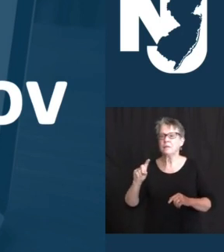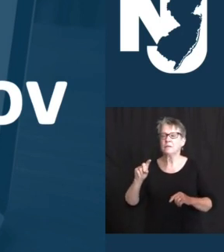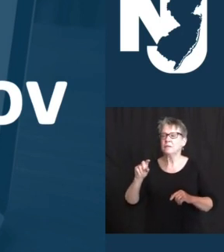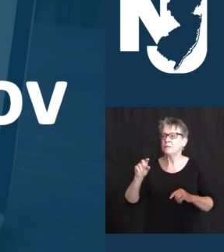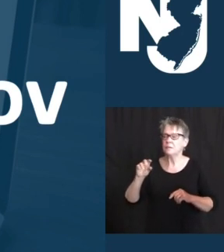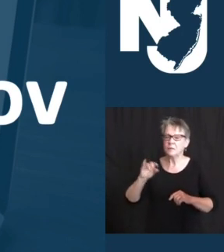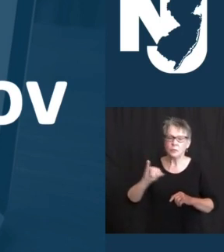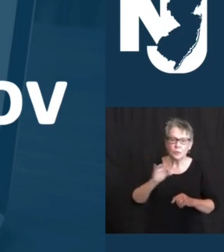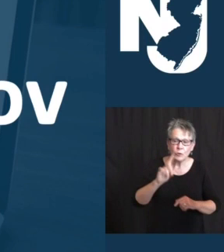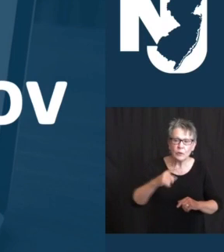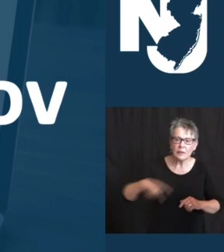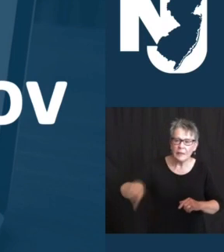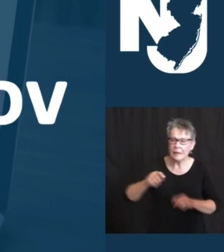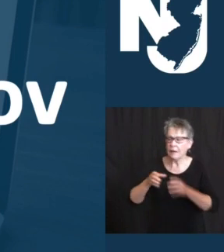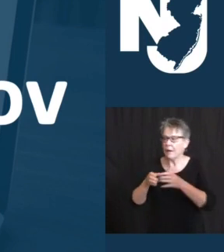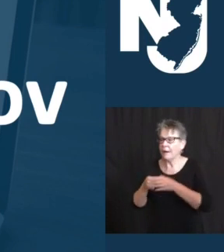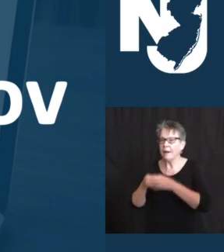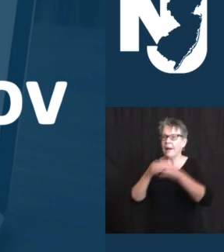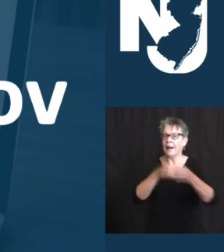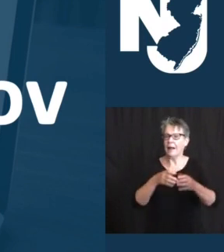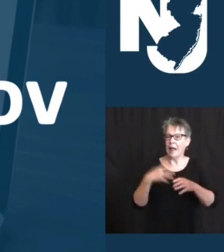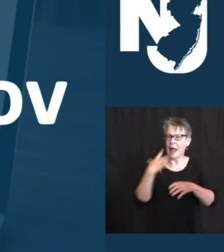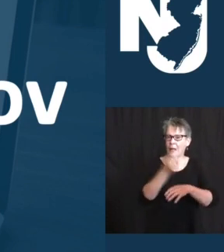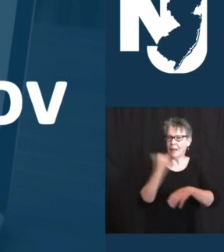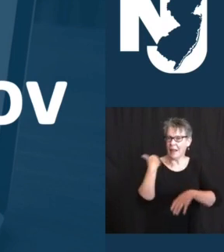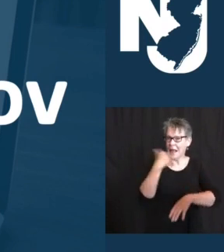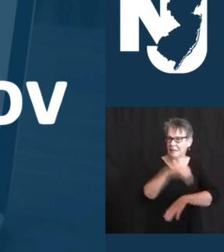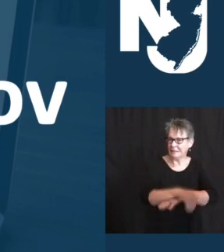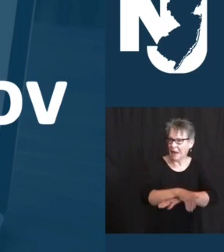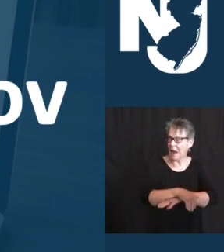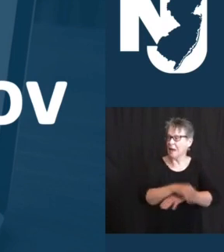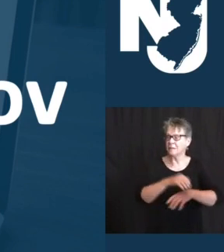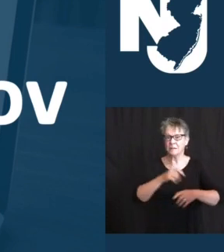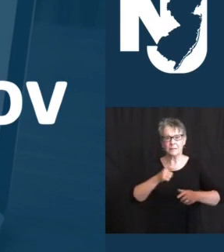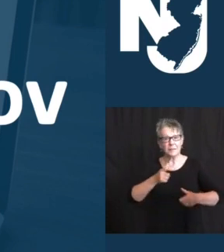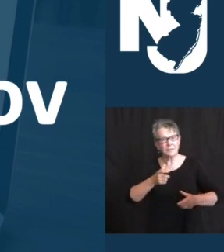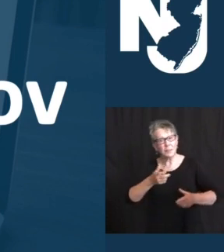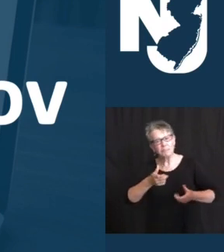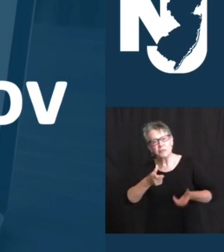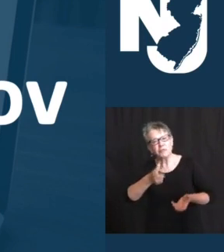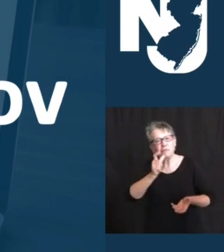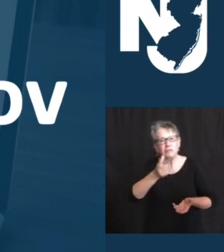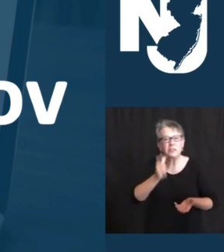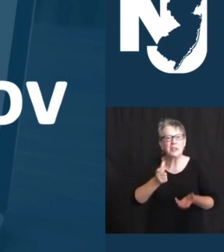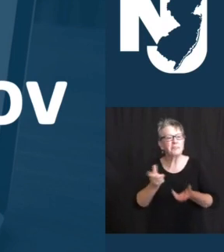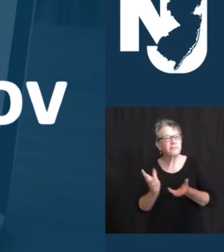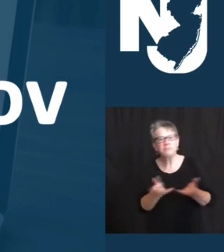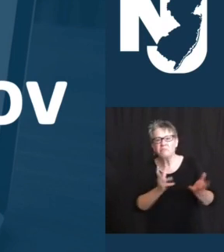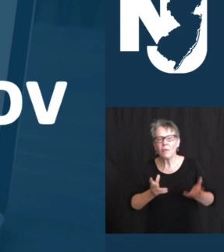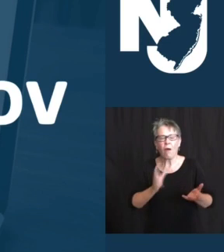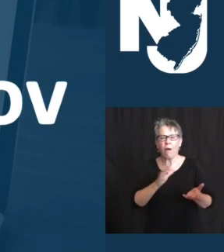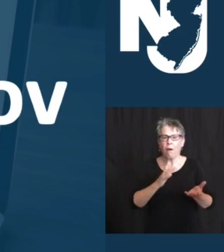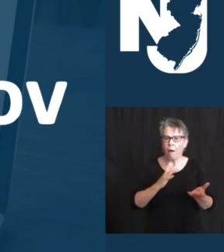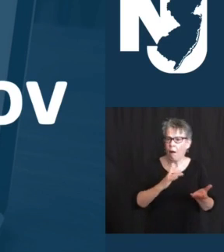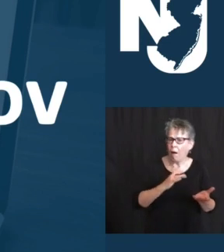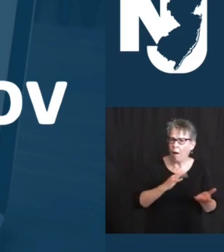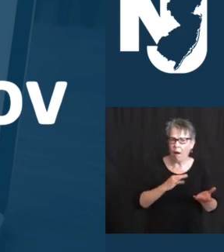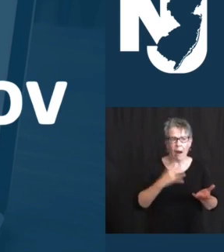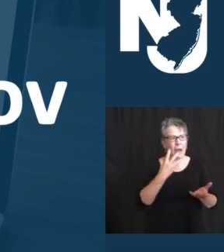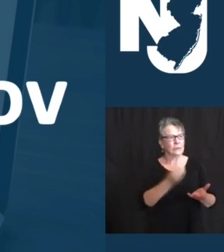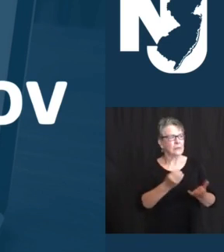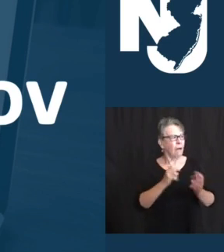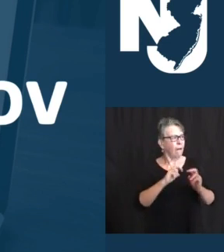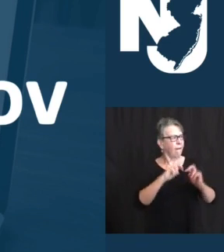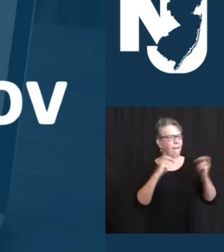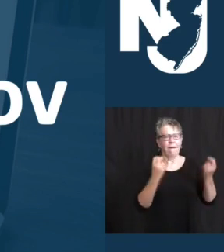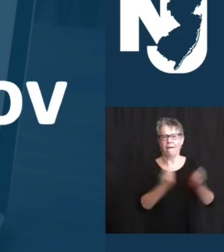doing the right thing based on all the evidence we have, with very few exceptions. Looking forward to doing some retail shopping tonight after work,